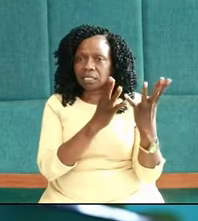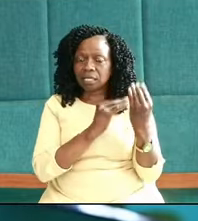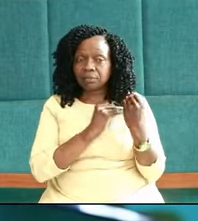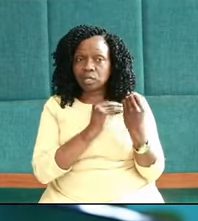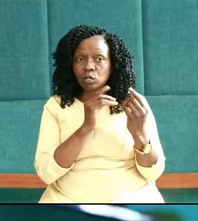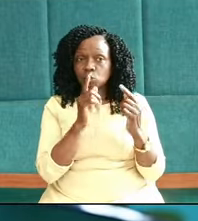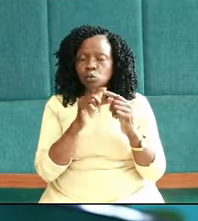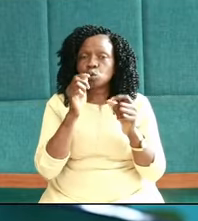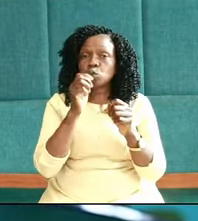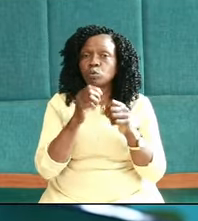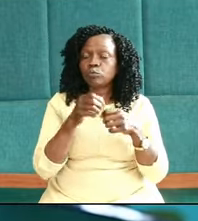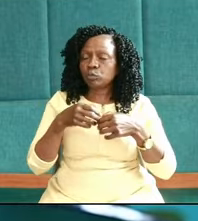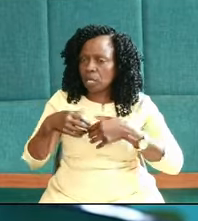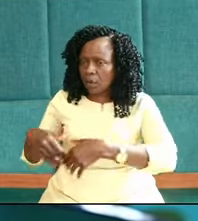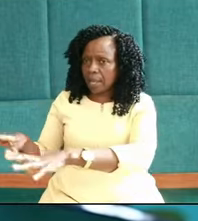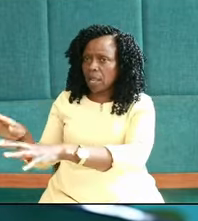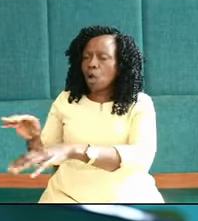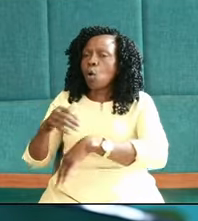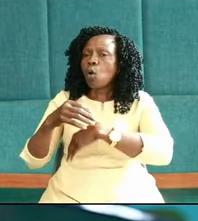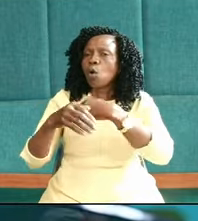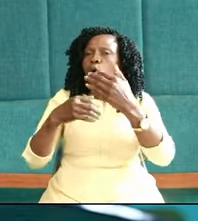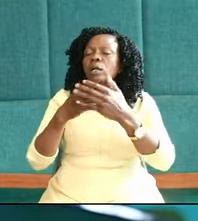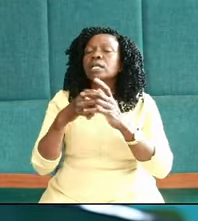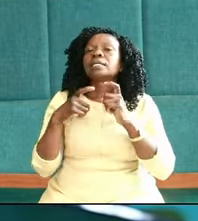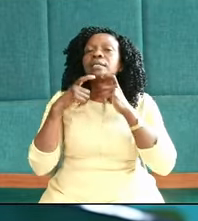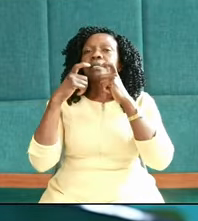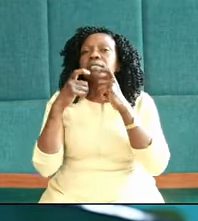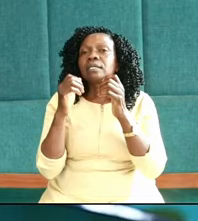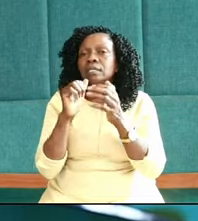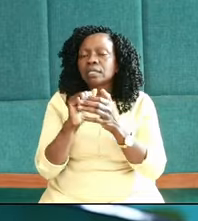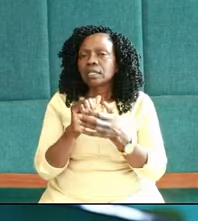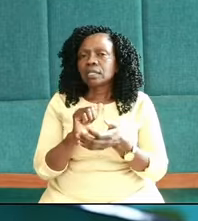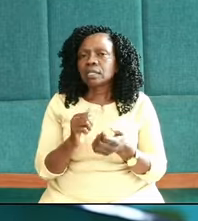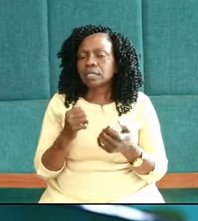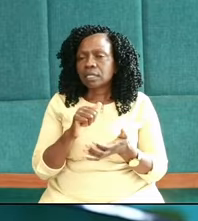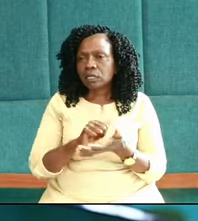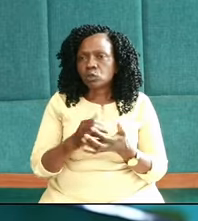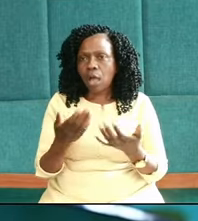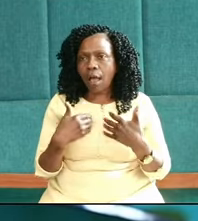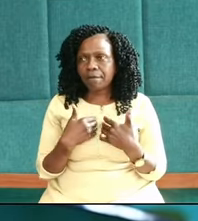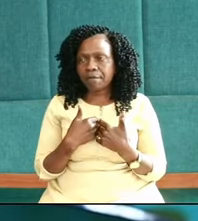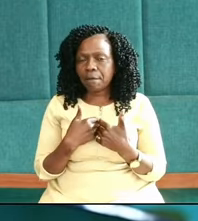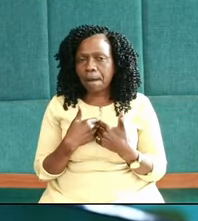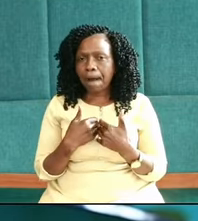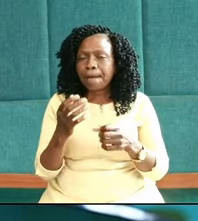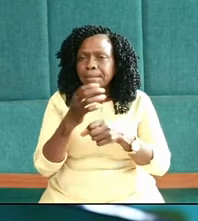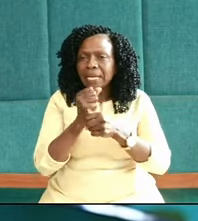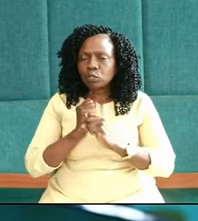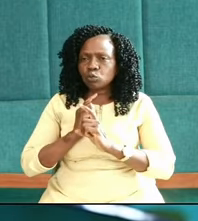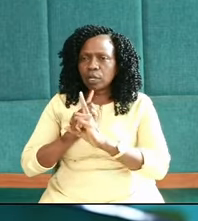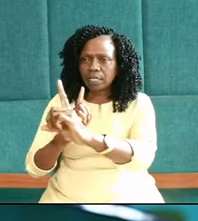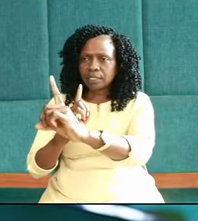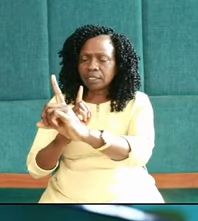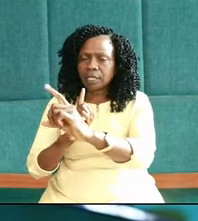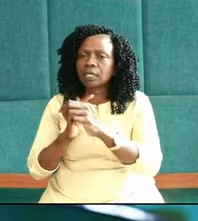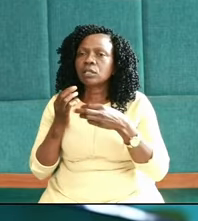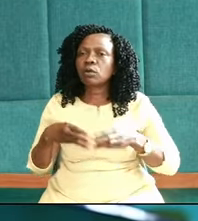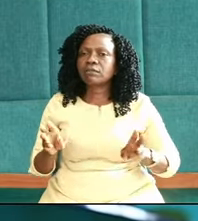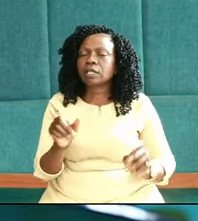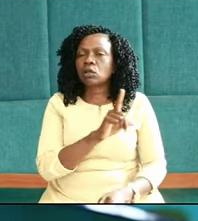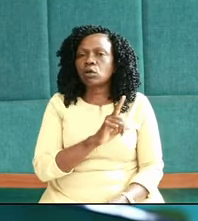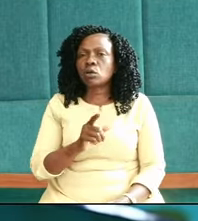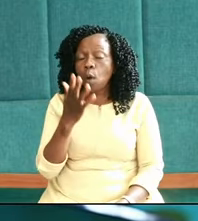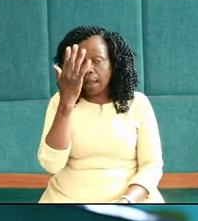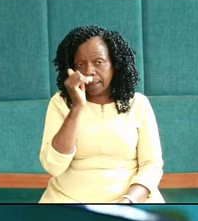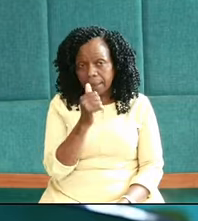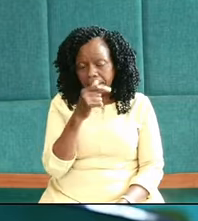accepting to put away all the sin that you love. Make straight the way of the Lord, because the Lord is